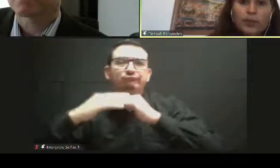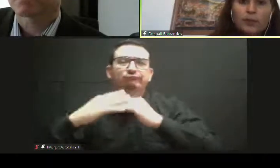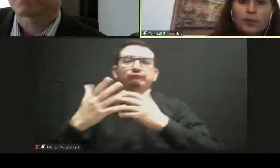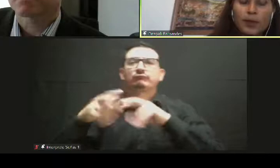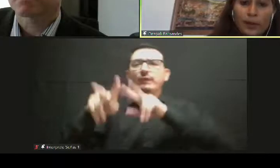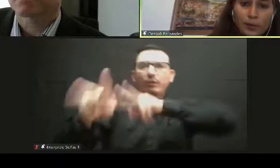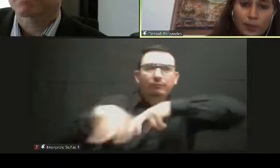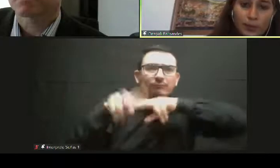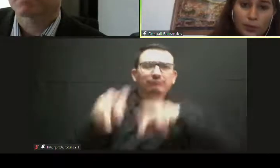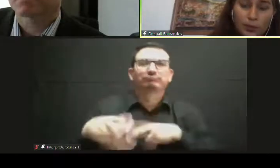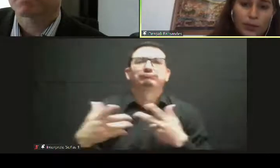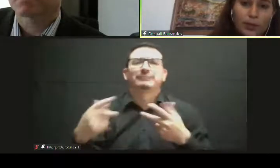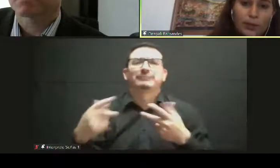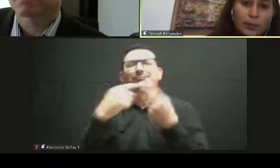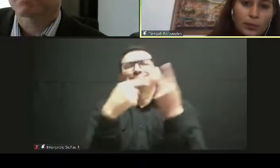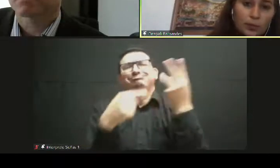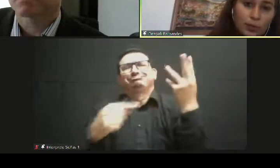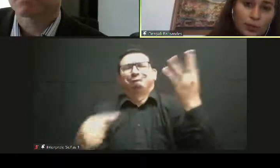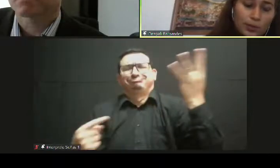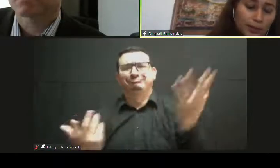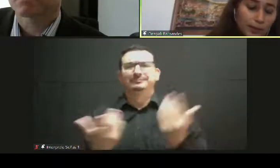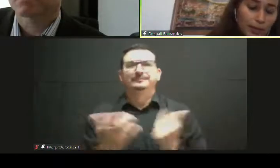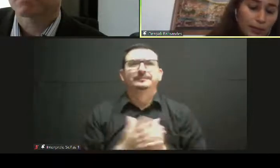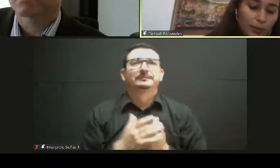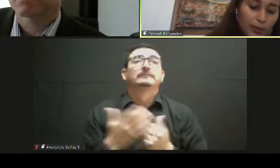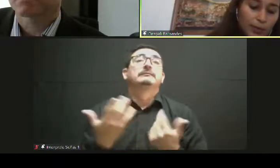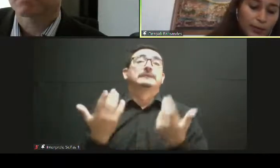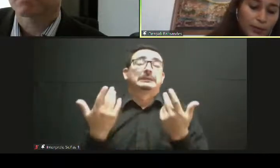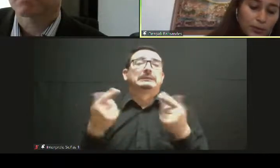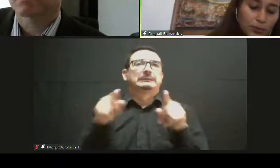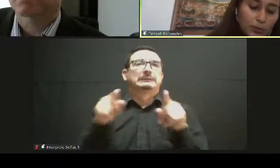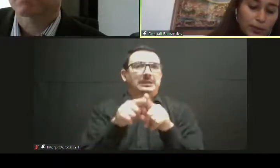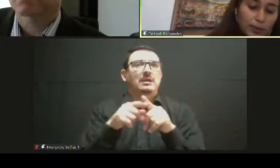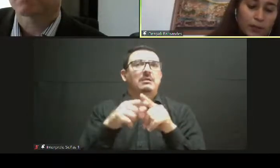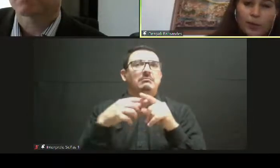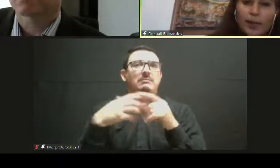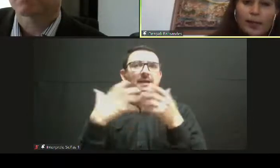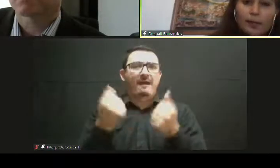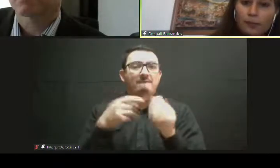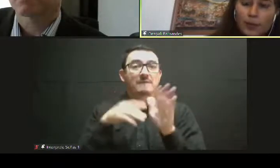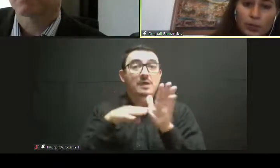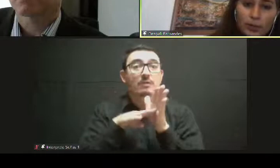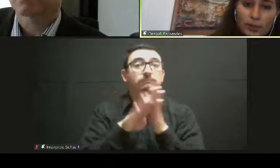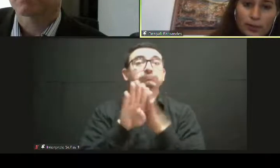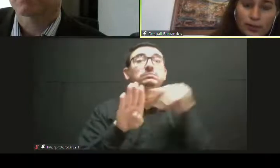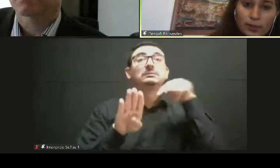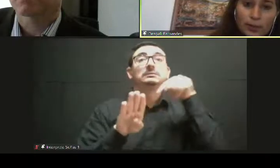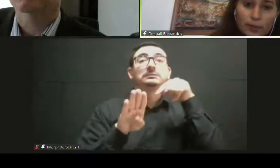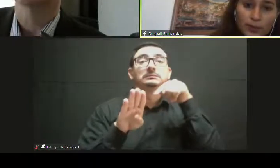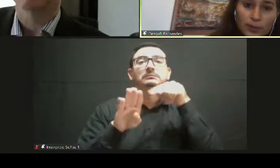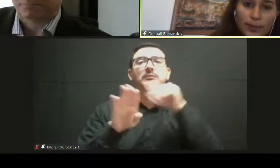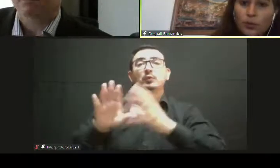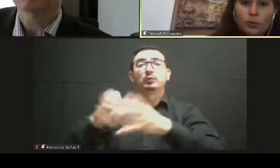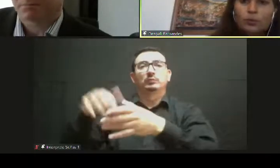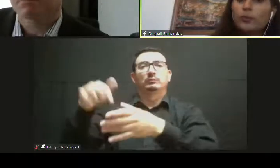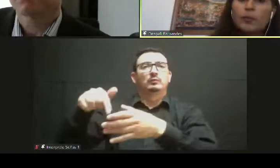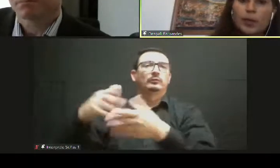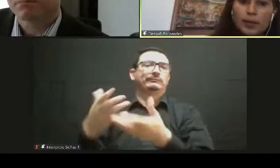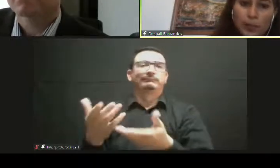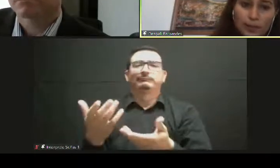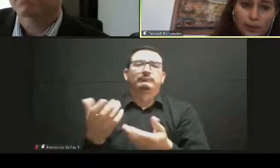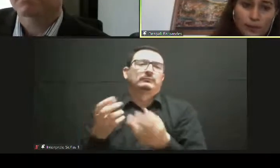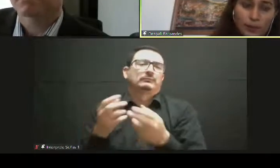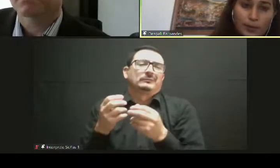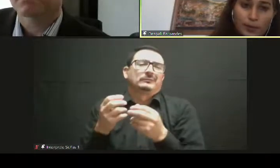So for instance, if you have agriculture, which is a traditional sector, how can you link it to providing information services linked to